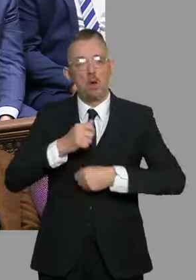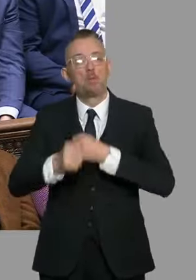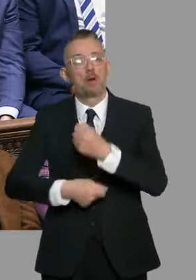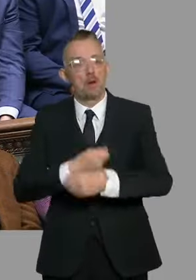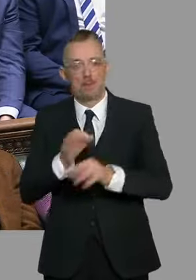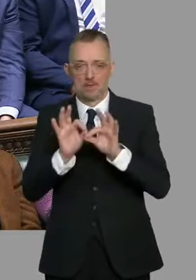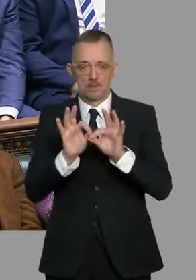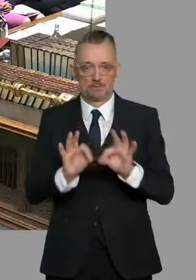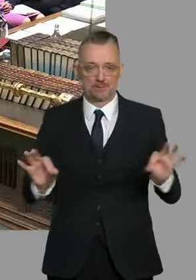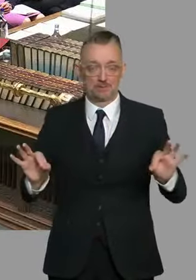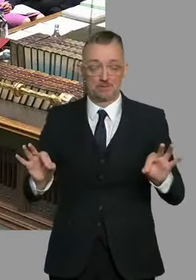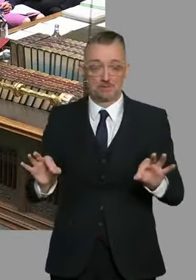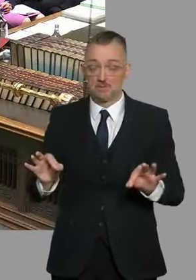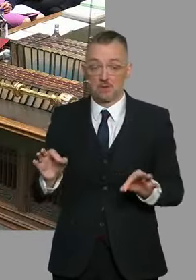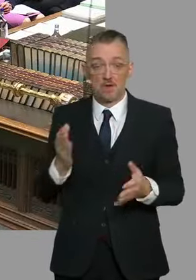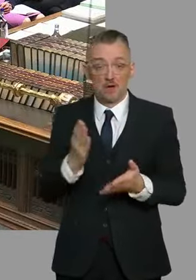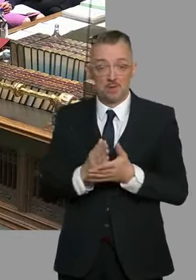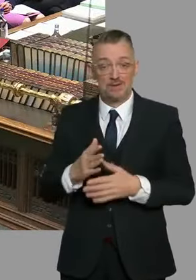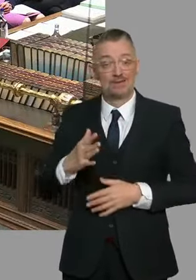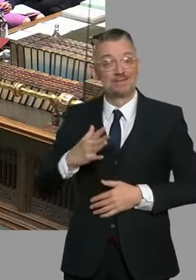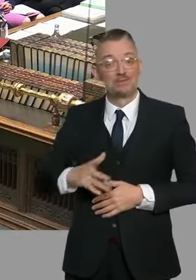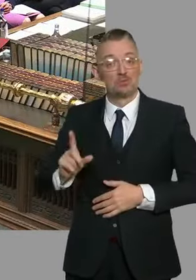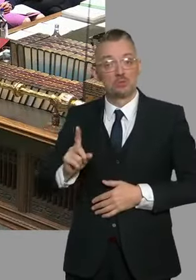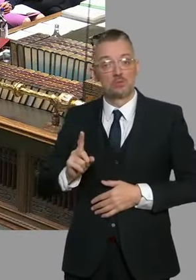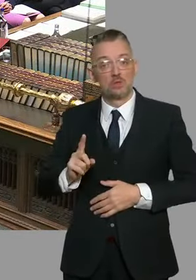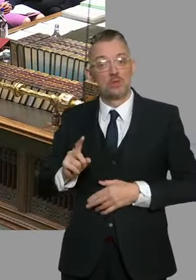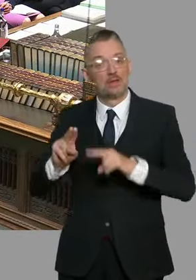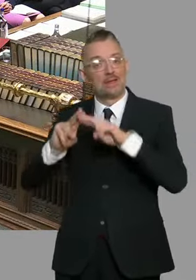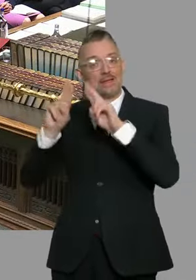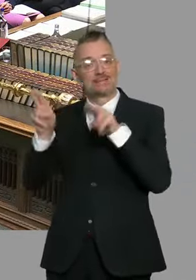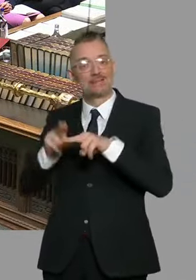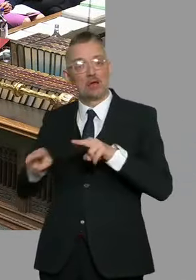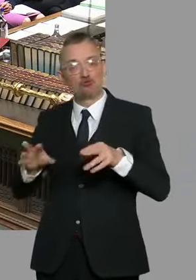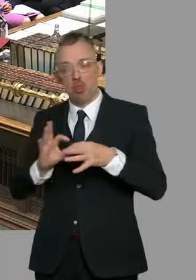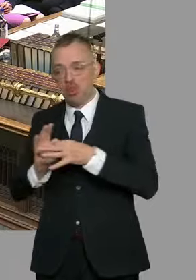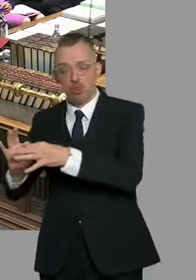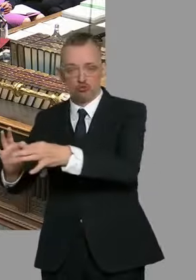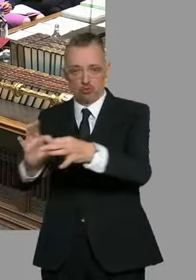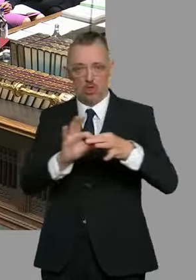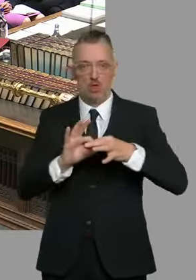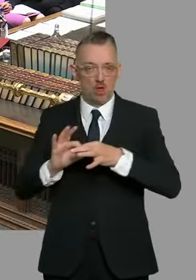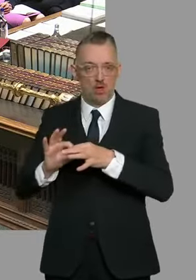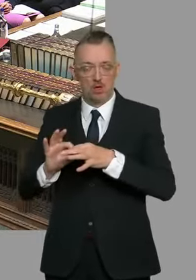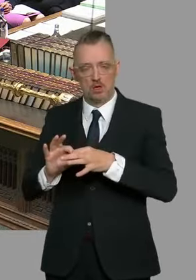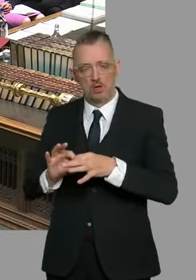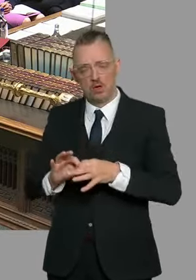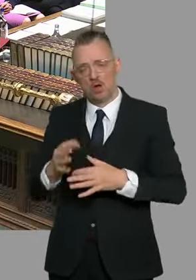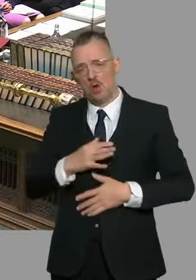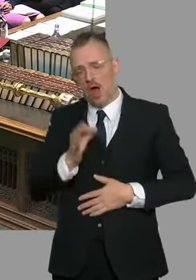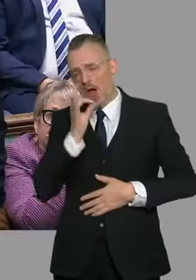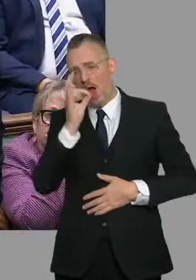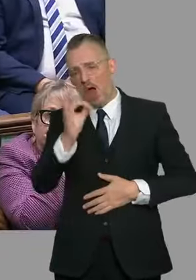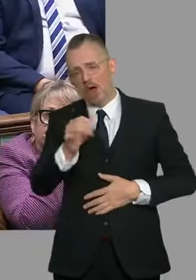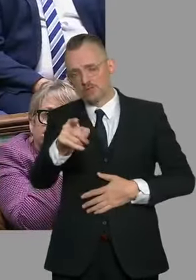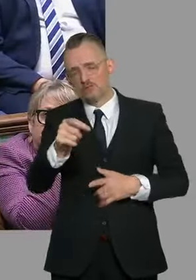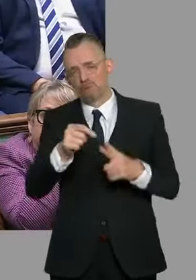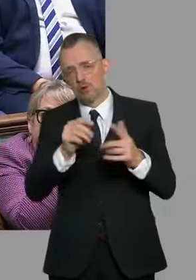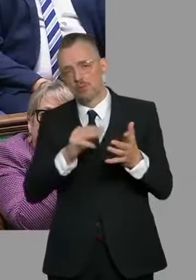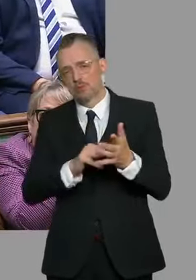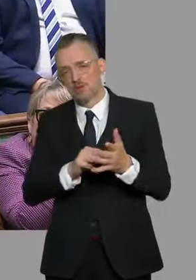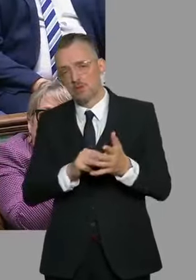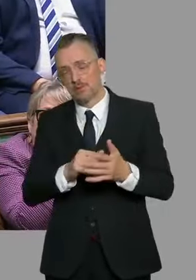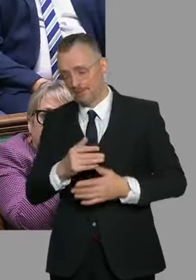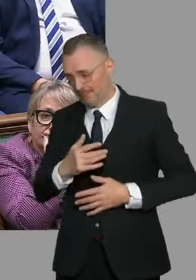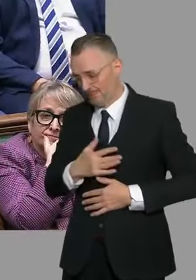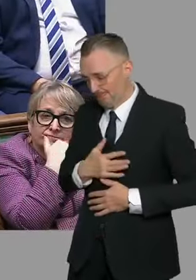international community. So does the Prime Minister share my concern that President-elect Trump said about Syria,